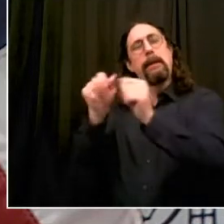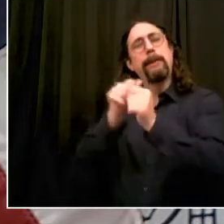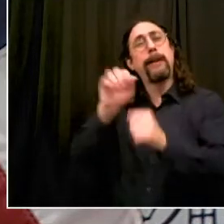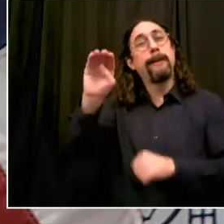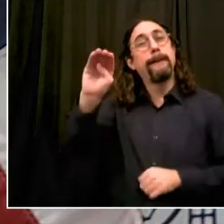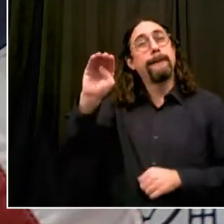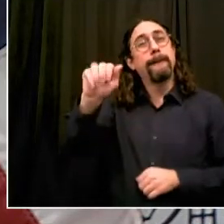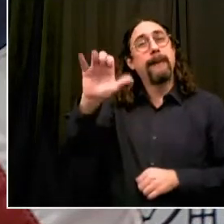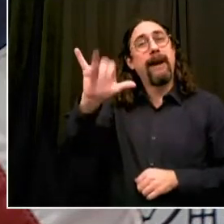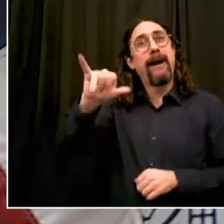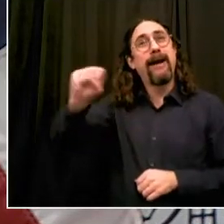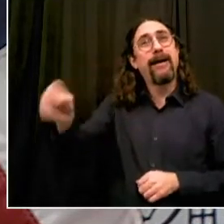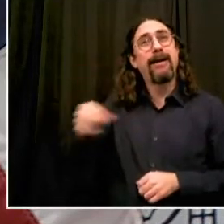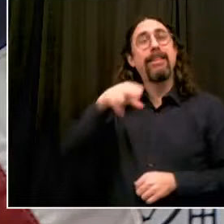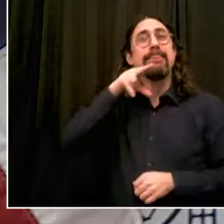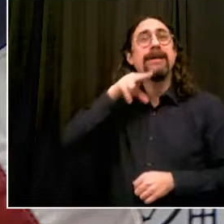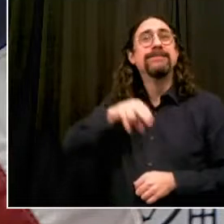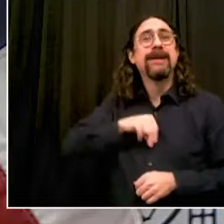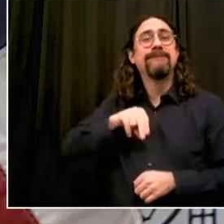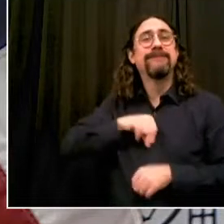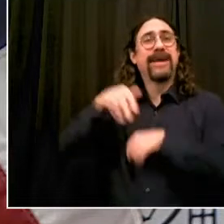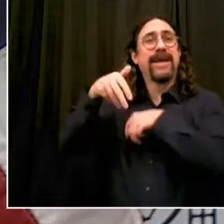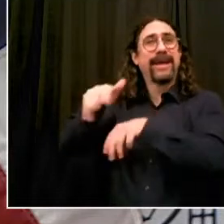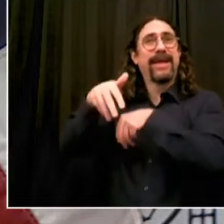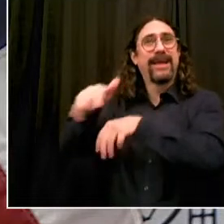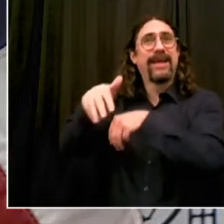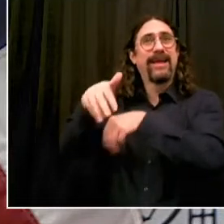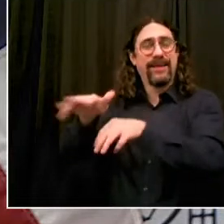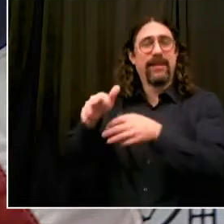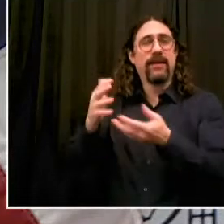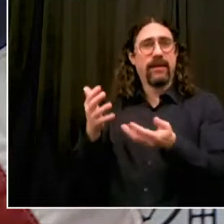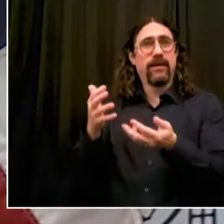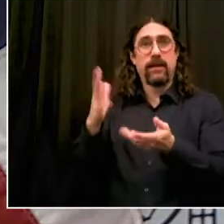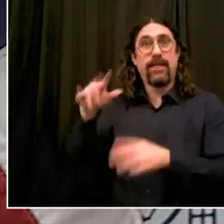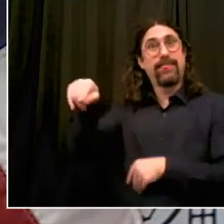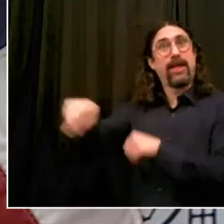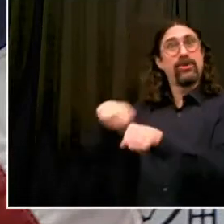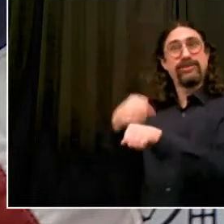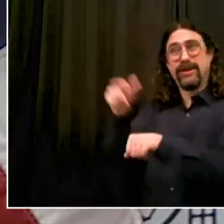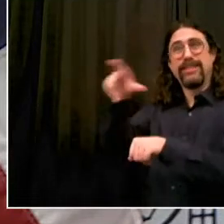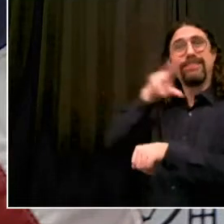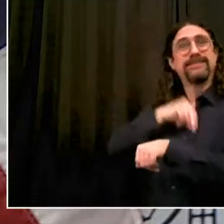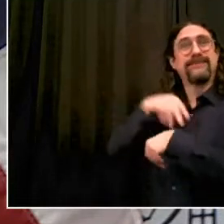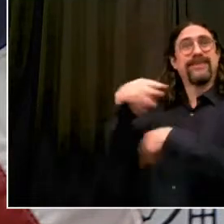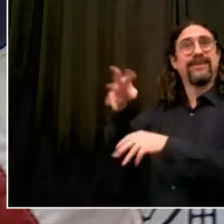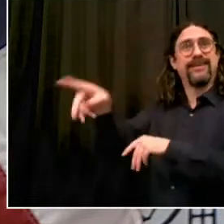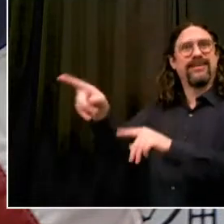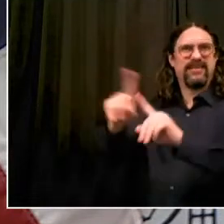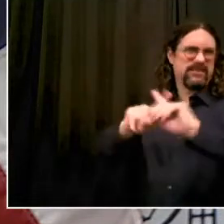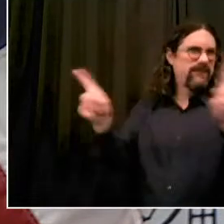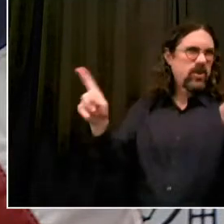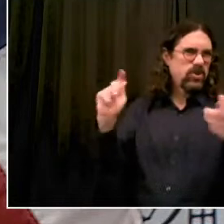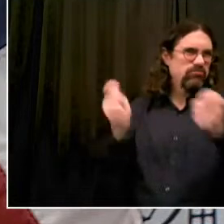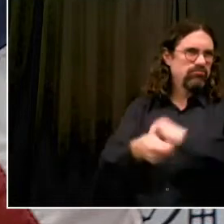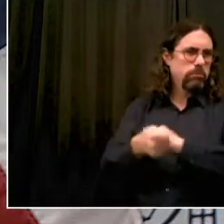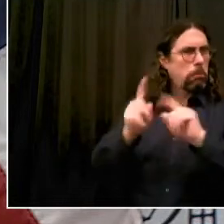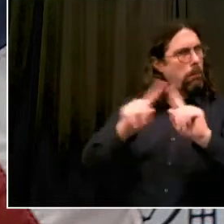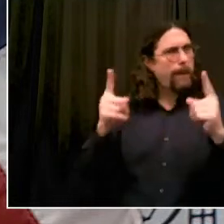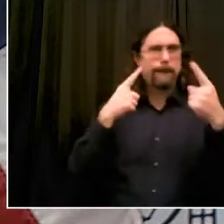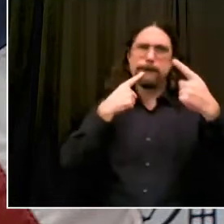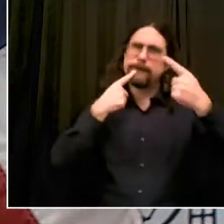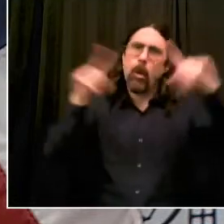past, and we all need to stay safe and we need to avoid crowds, and people really honored that. I'd say the same thing here. If you get a